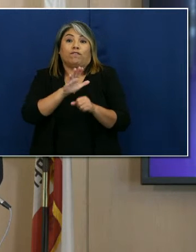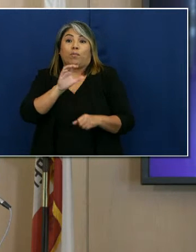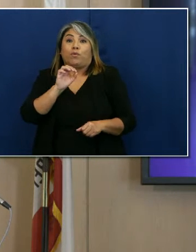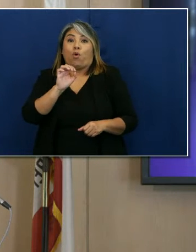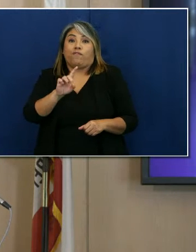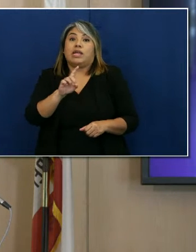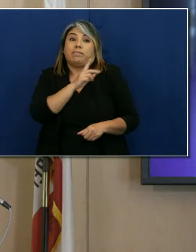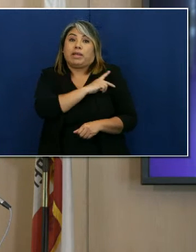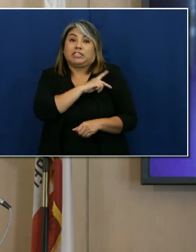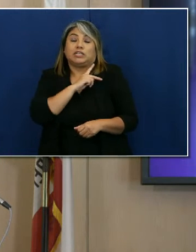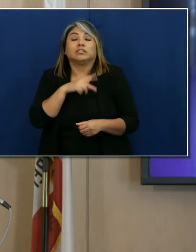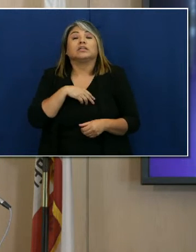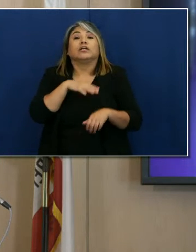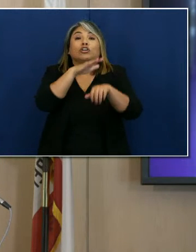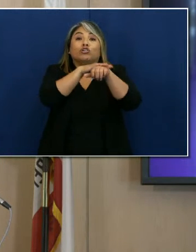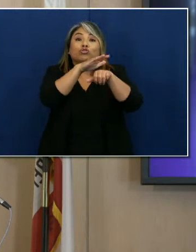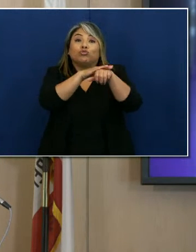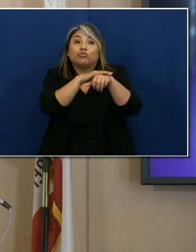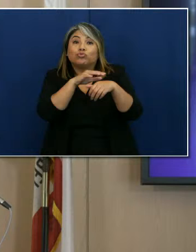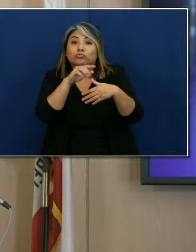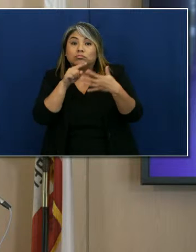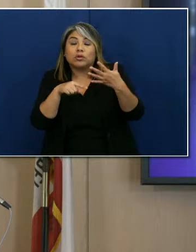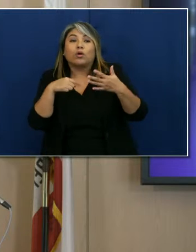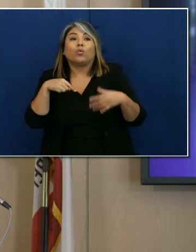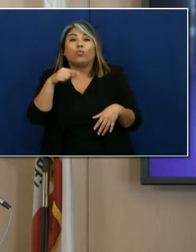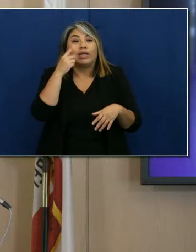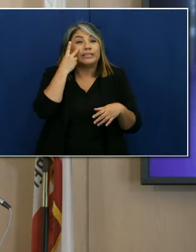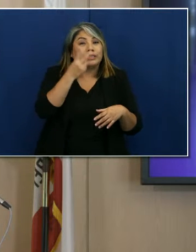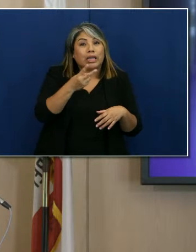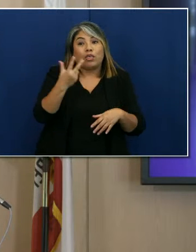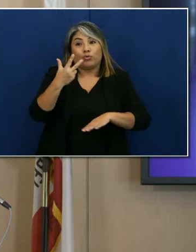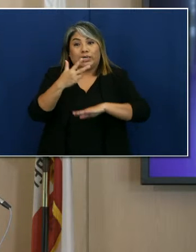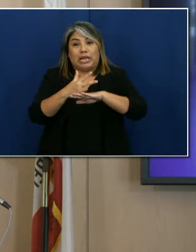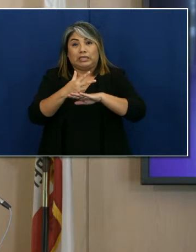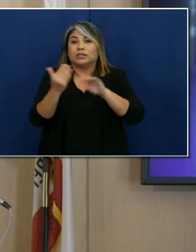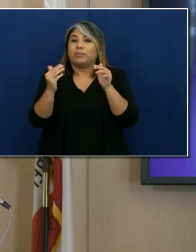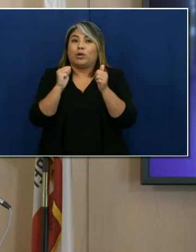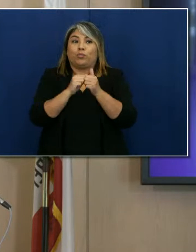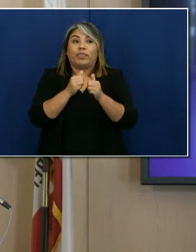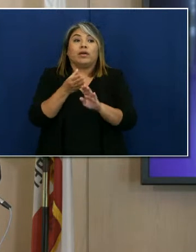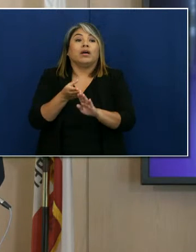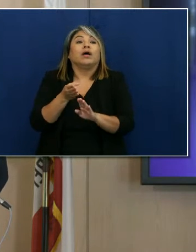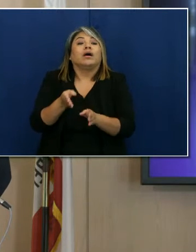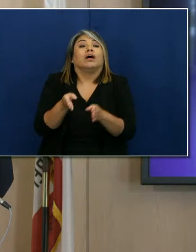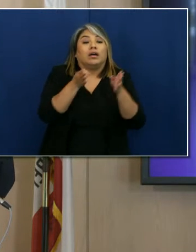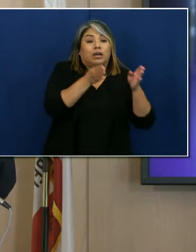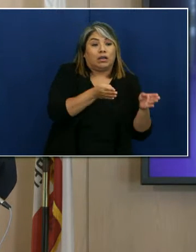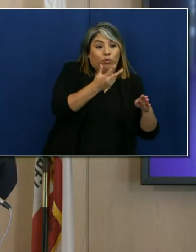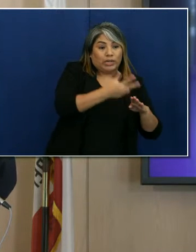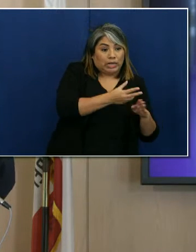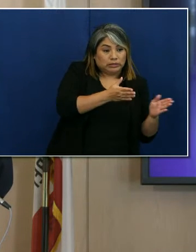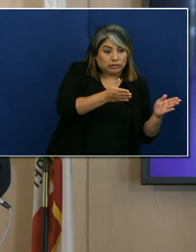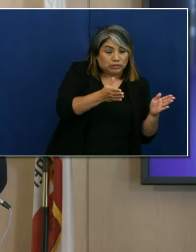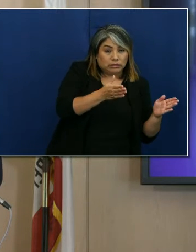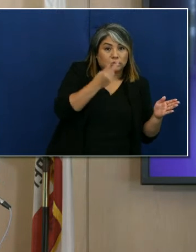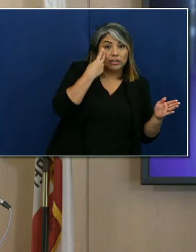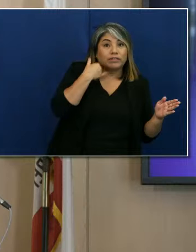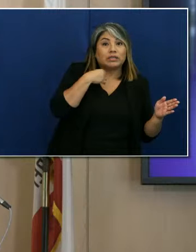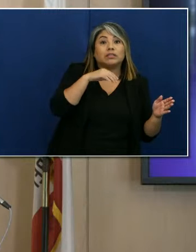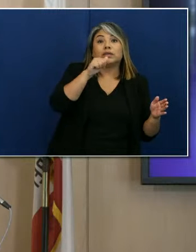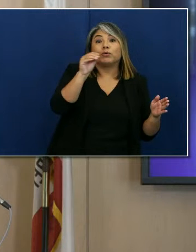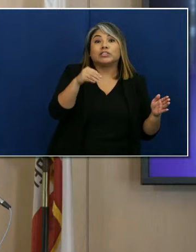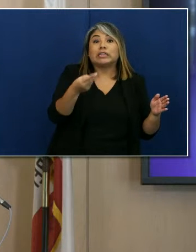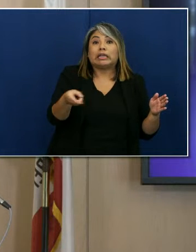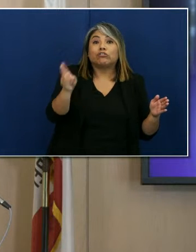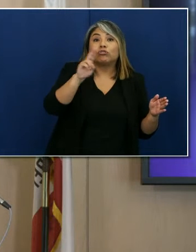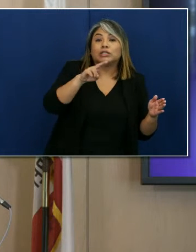patients, the trigger is we look at the 3 days and compare it to the previous 3 days and look to see if there's a 10% increase. And